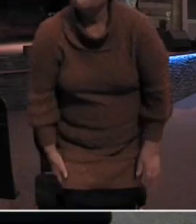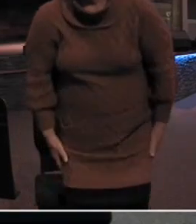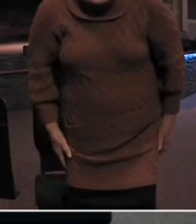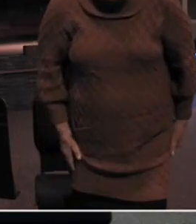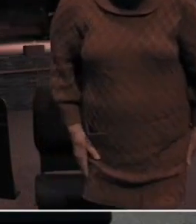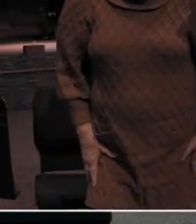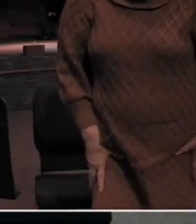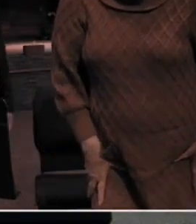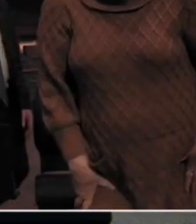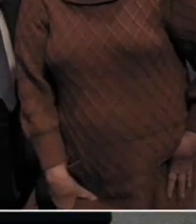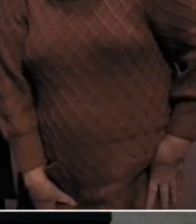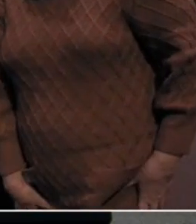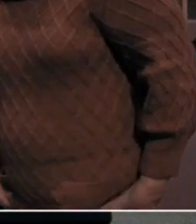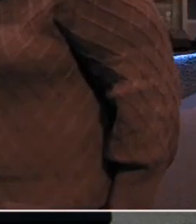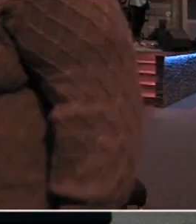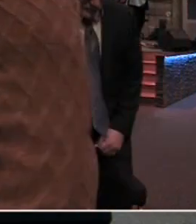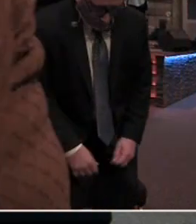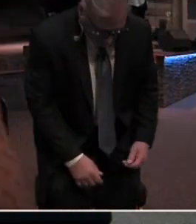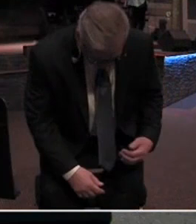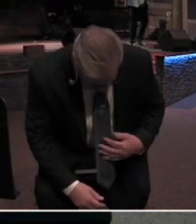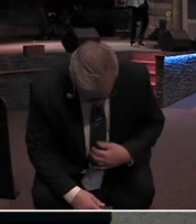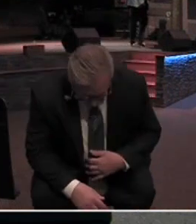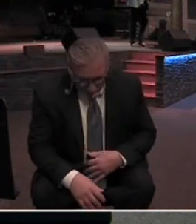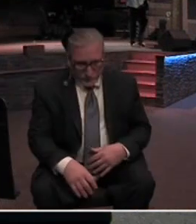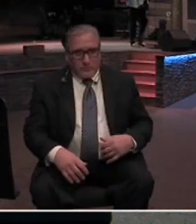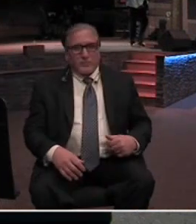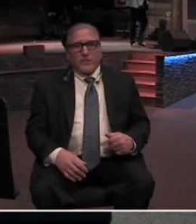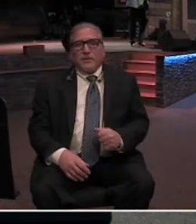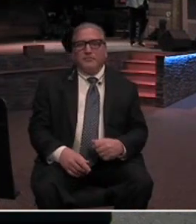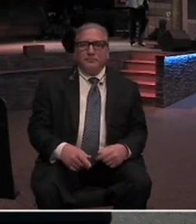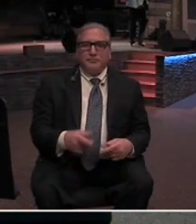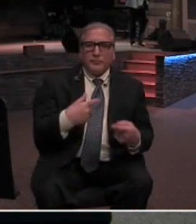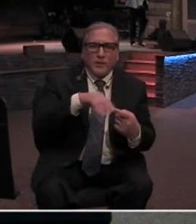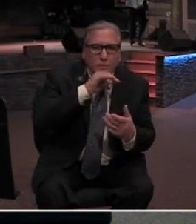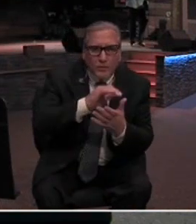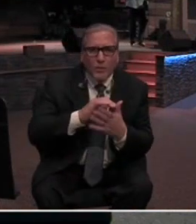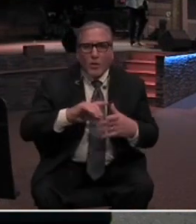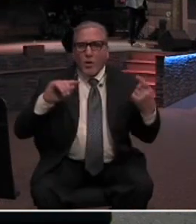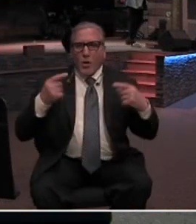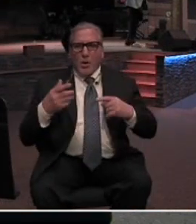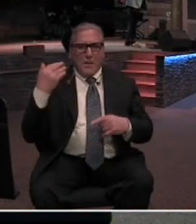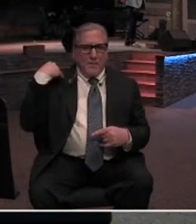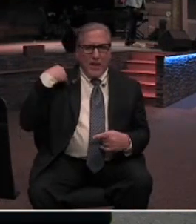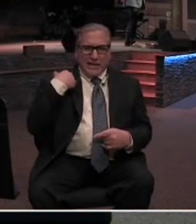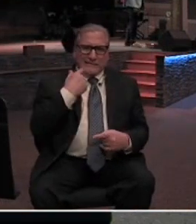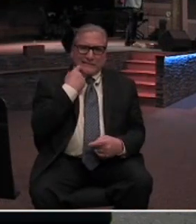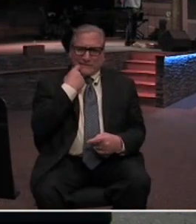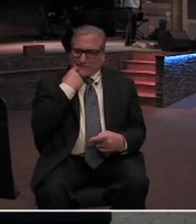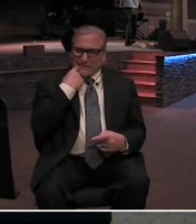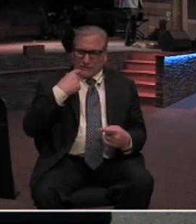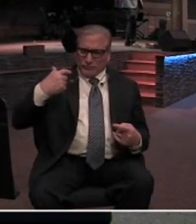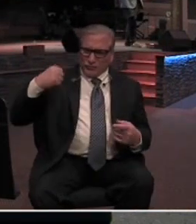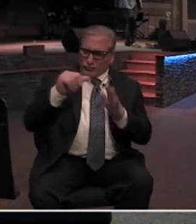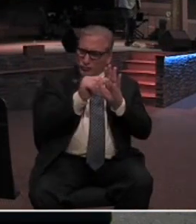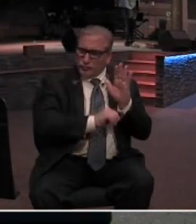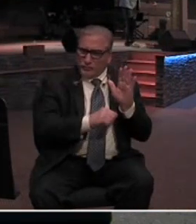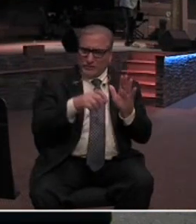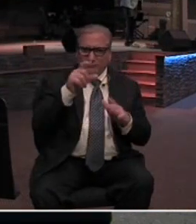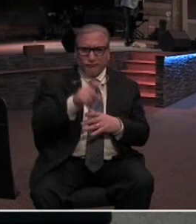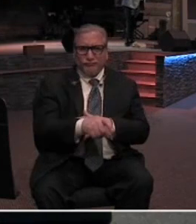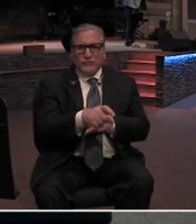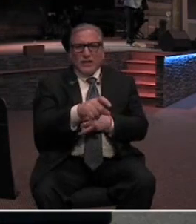more damage. Janelle, when she hurt her back and ultimately had to have surgery, she had pain from the injury